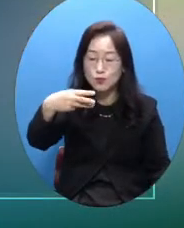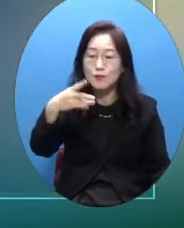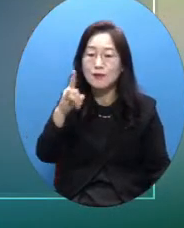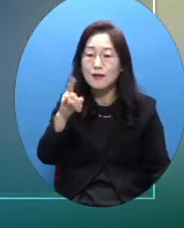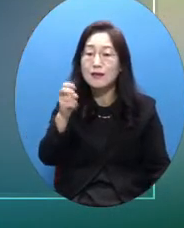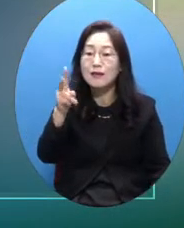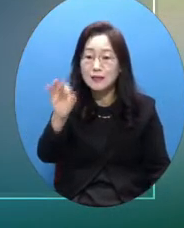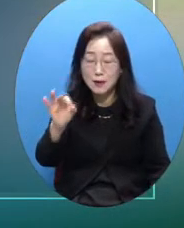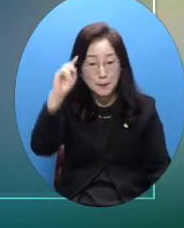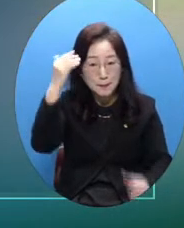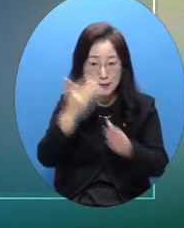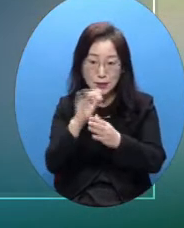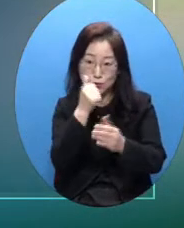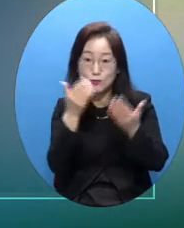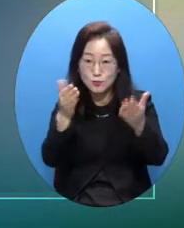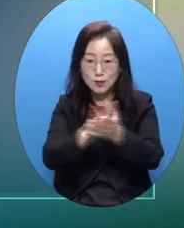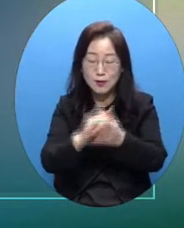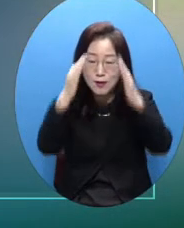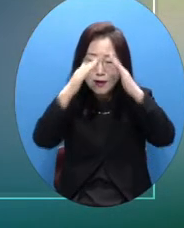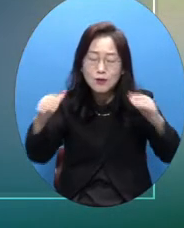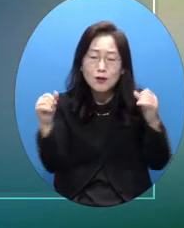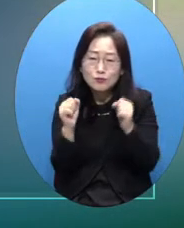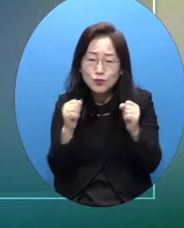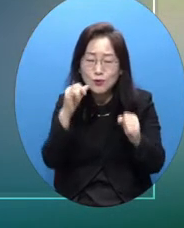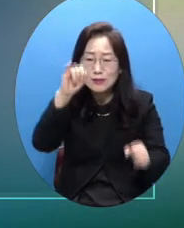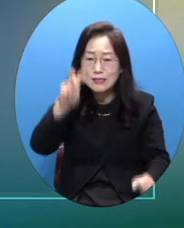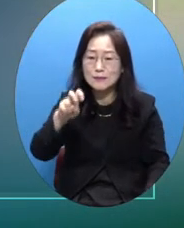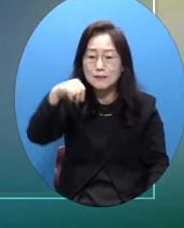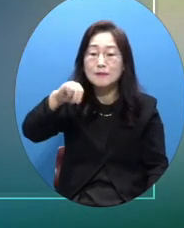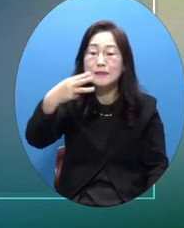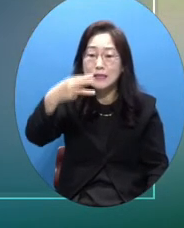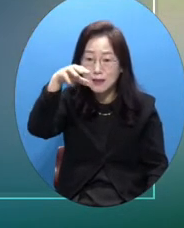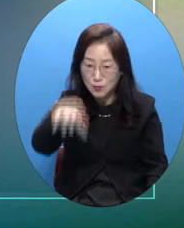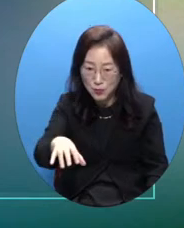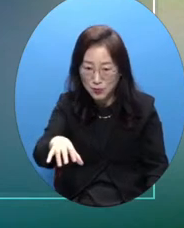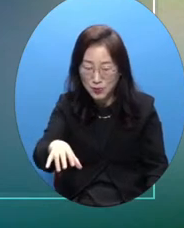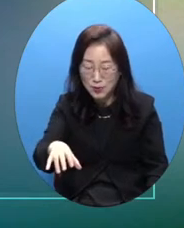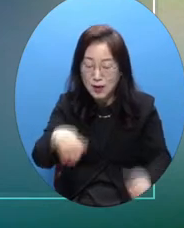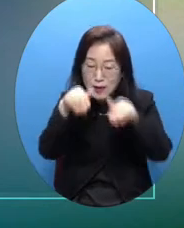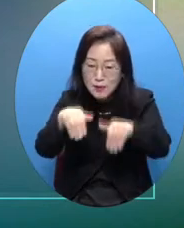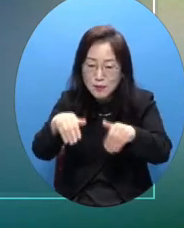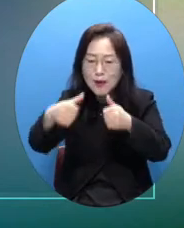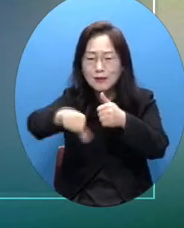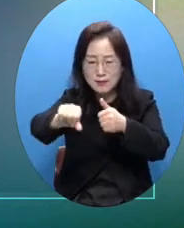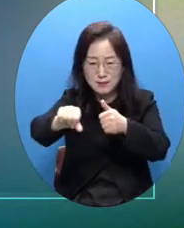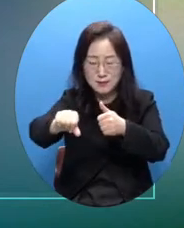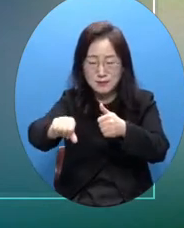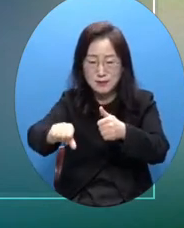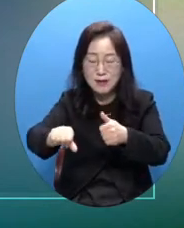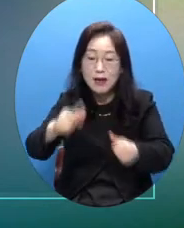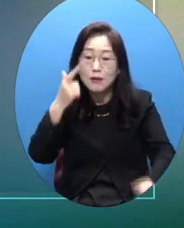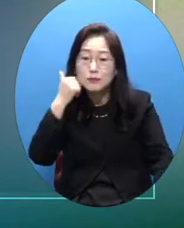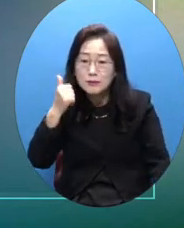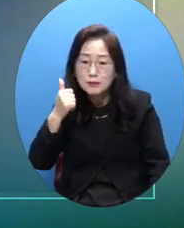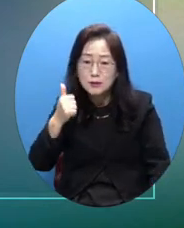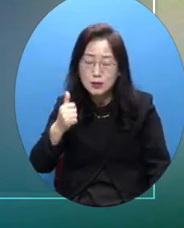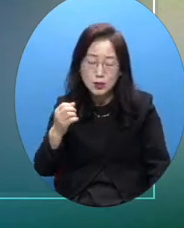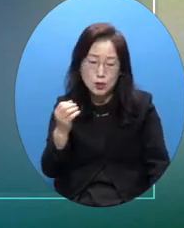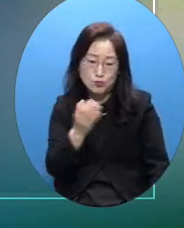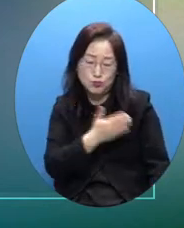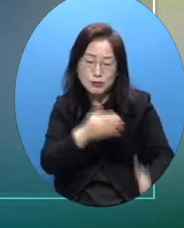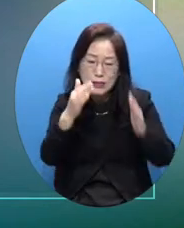there is a doctor named he was born in a remote Countryside in